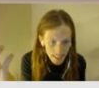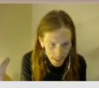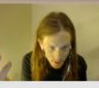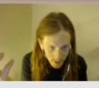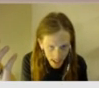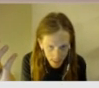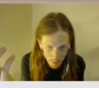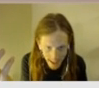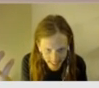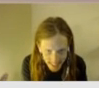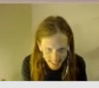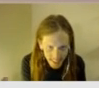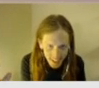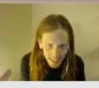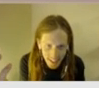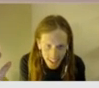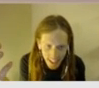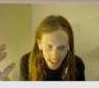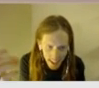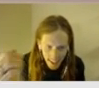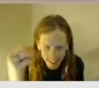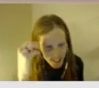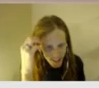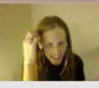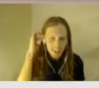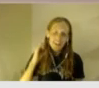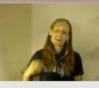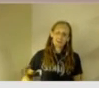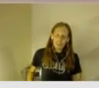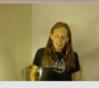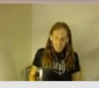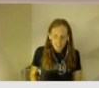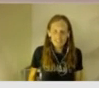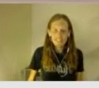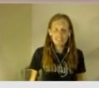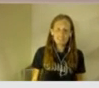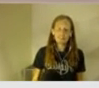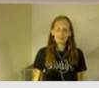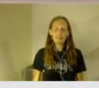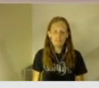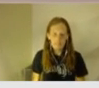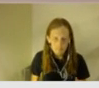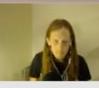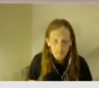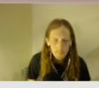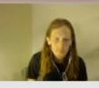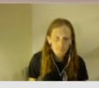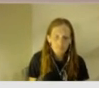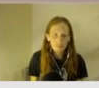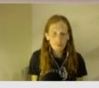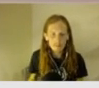toys out of the baskets. And, yep. And yeah. It's intriguing. I for whatever reason, I like focusing